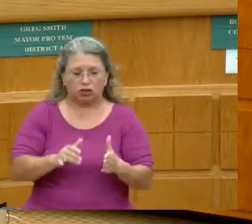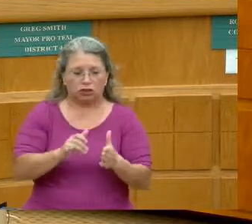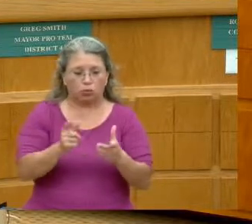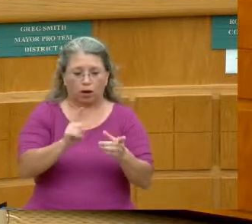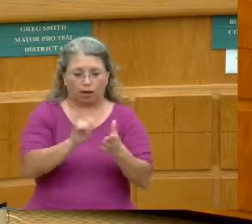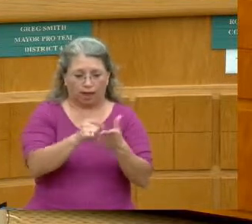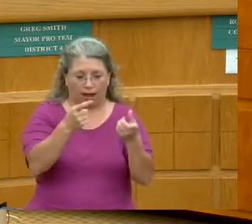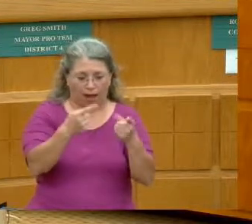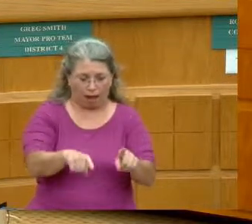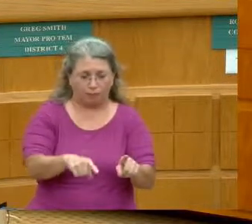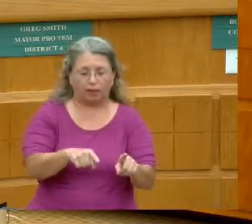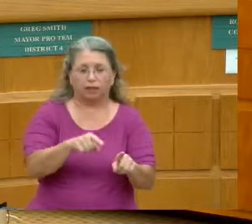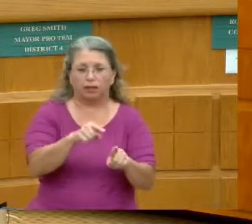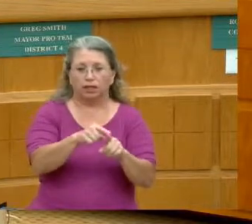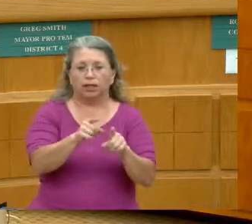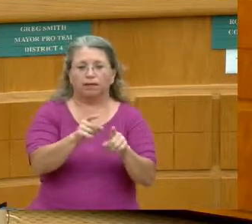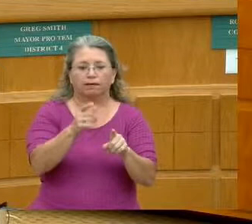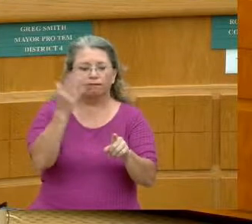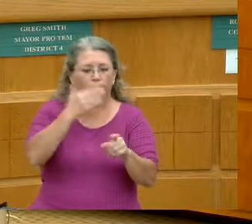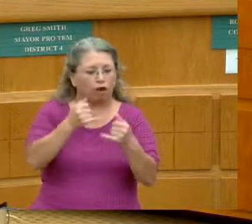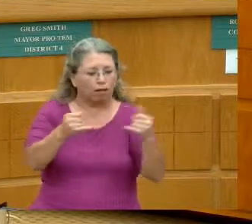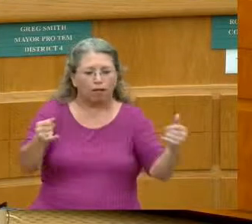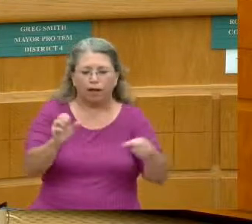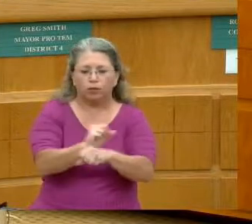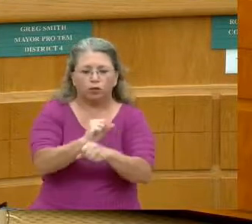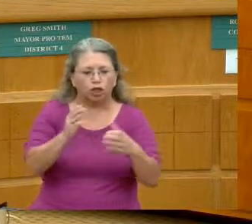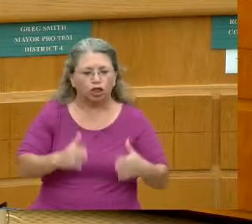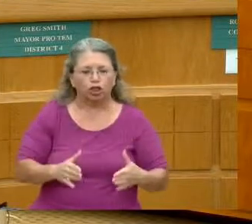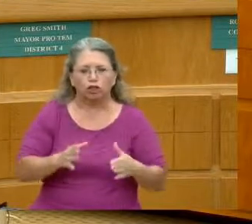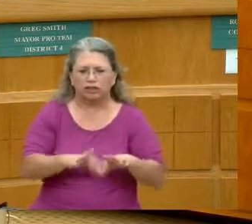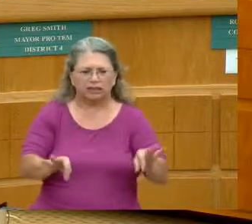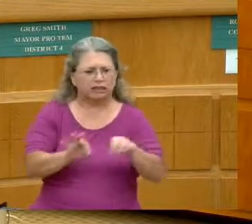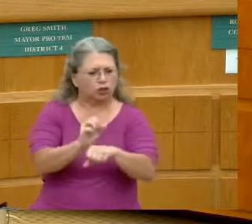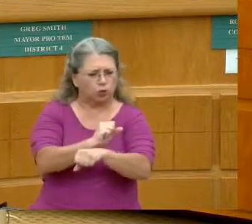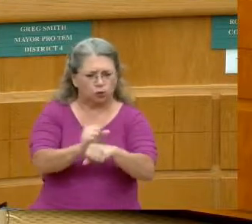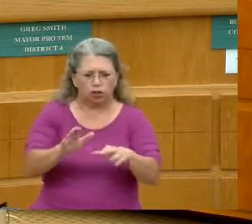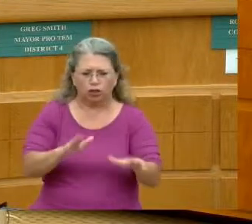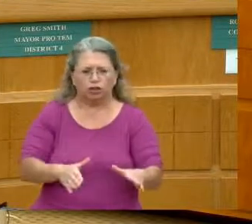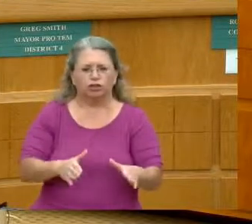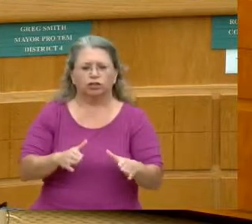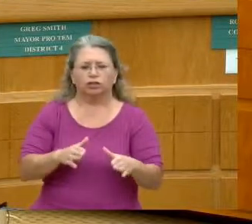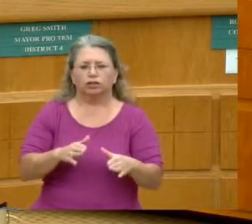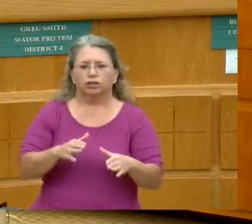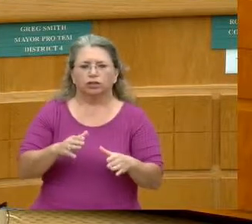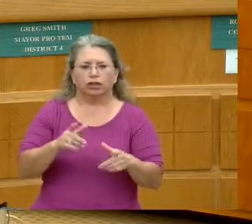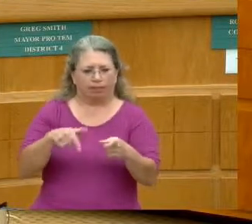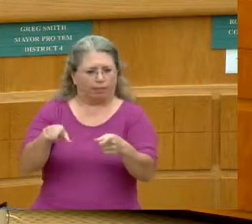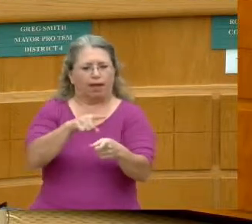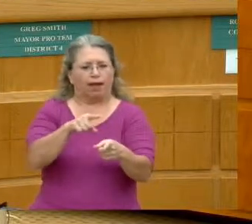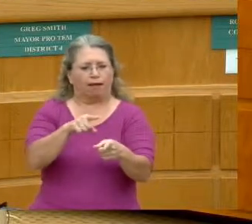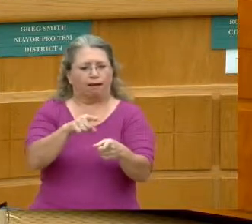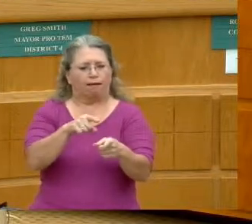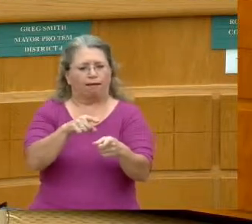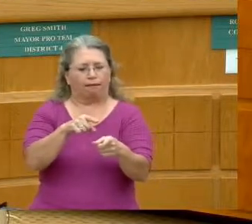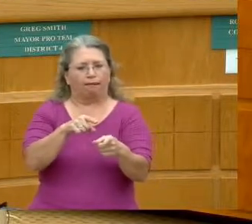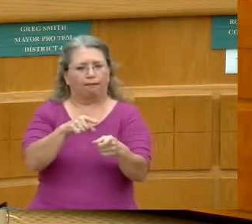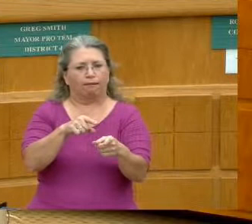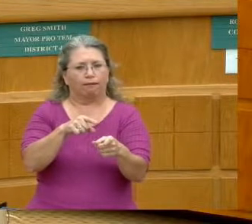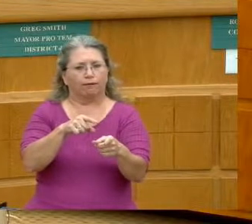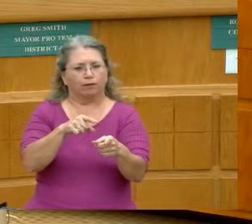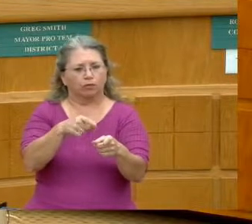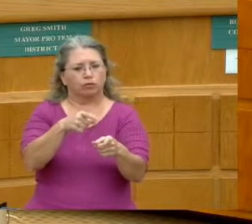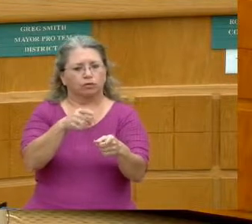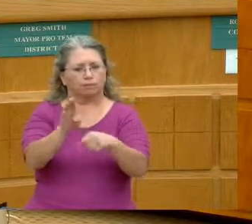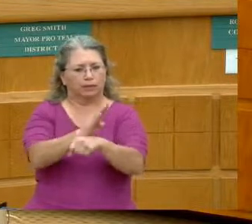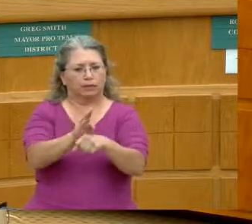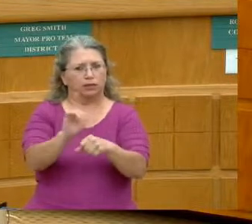the essential workers, the frontline workers, everybody that are involved in containing those outbreaks or being a part of it, they should all be